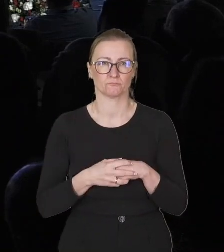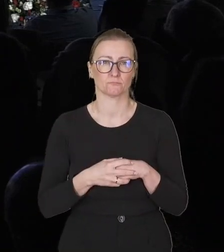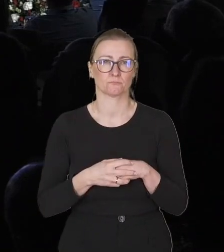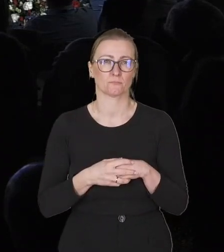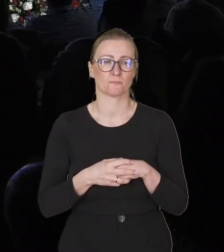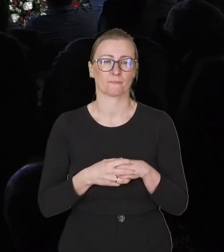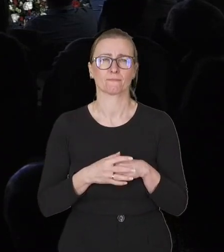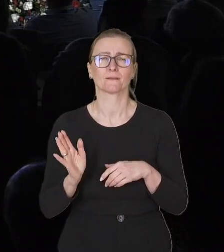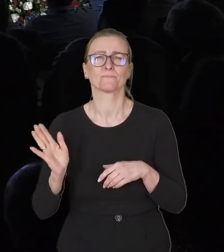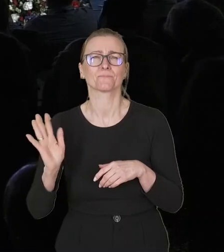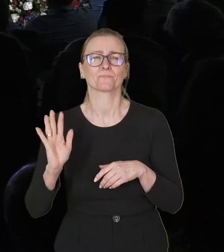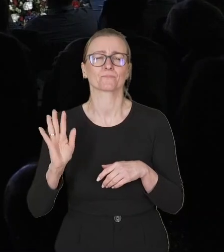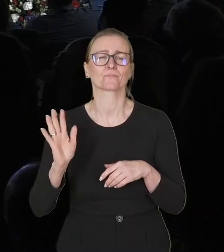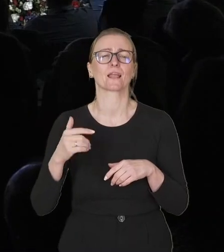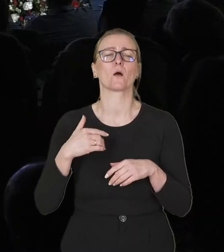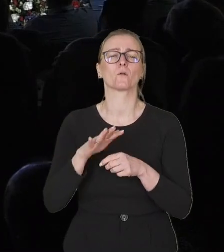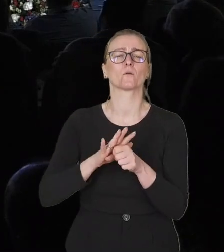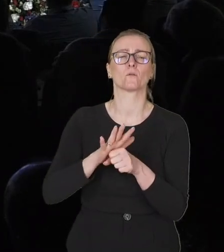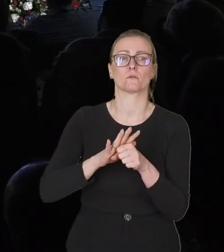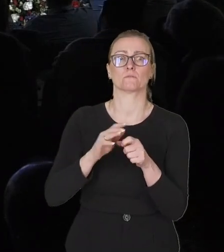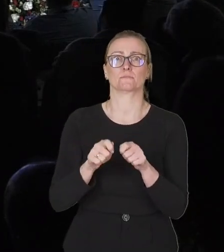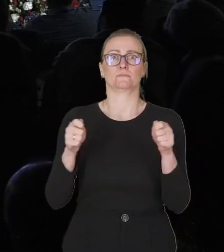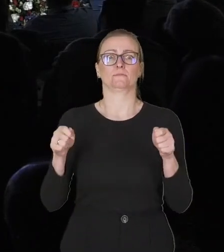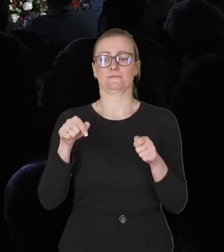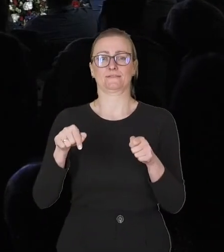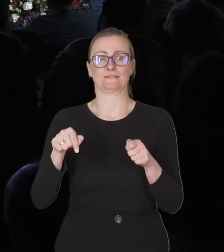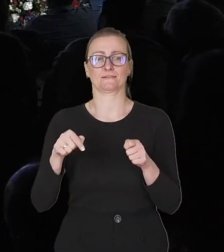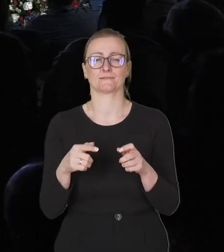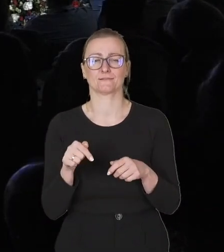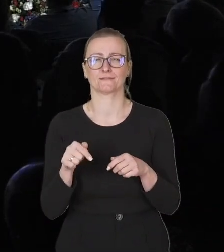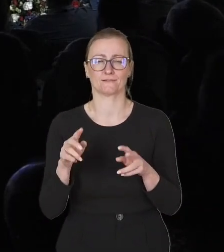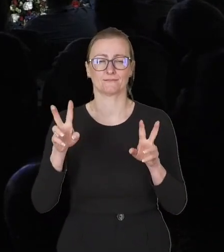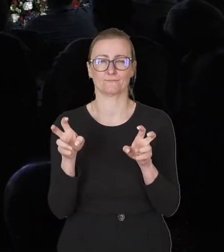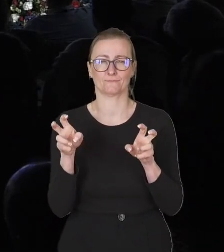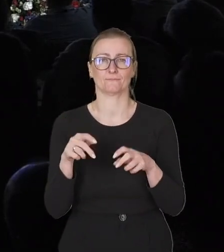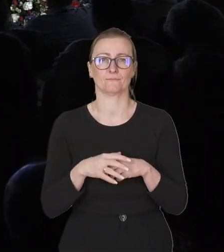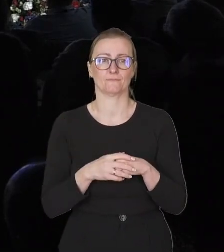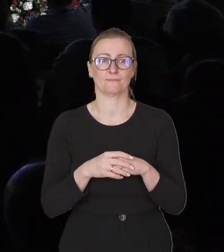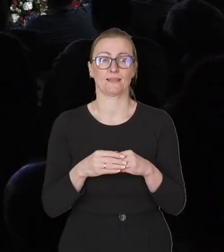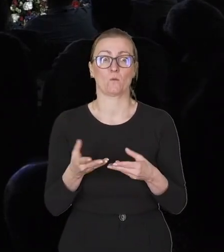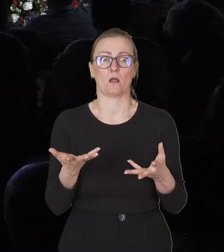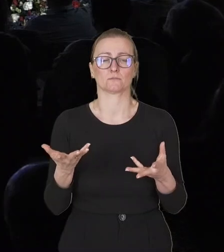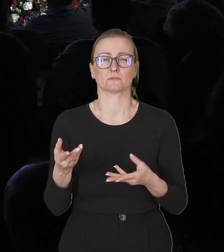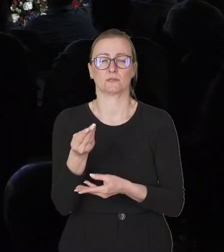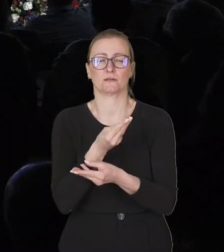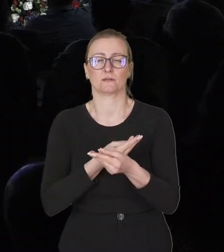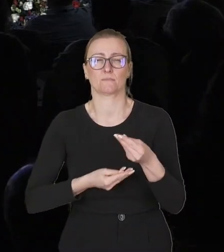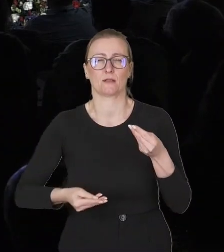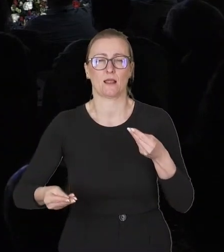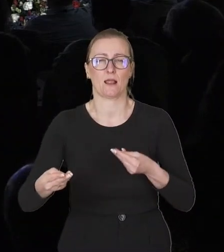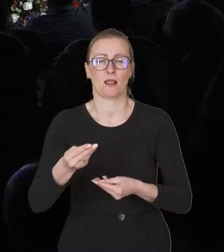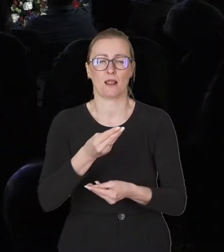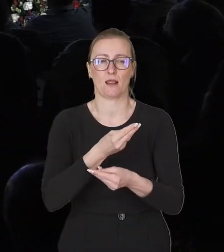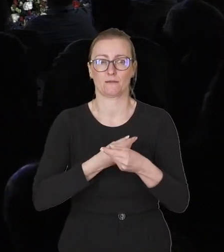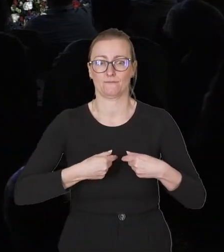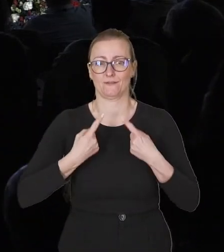with in my book. I'm not allowed to promote your book. So I won't say more about this, so it doesn't count as advertising.